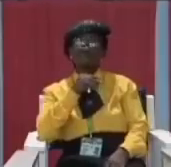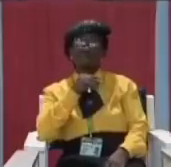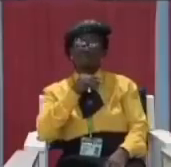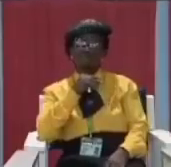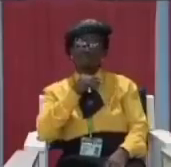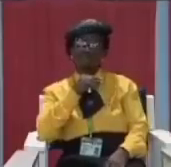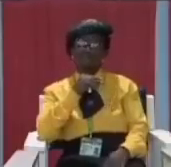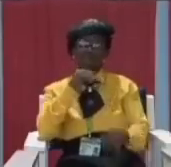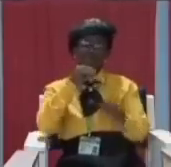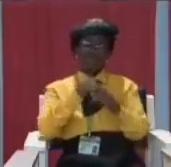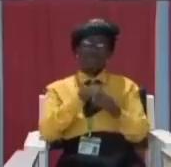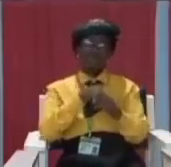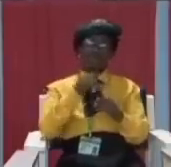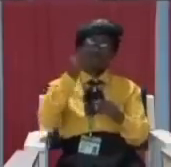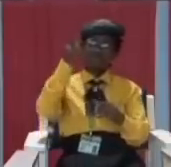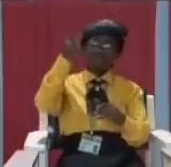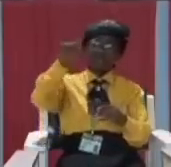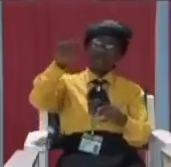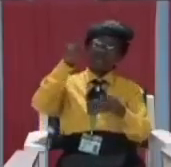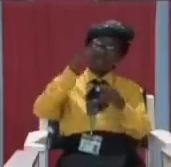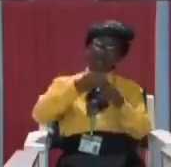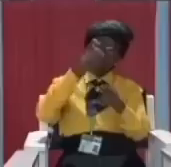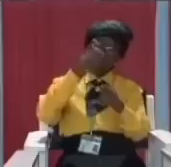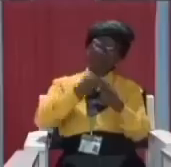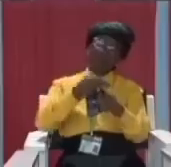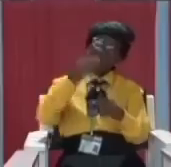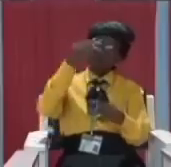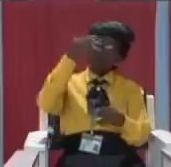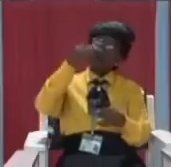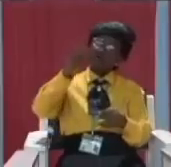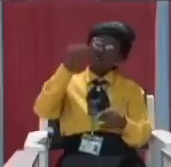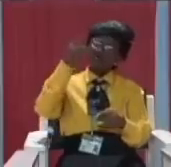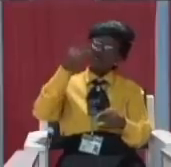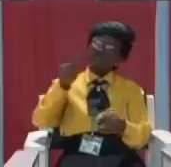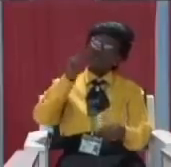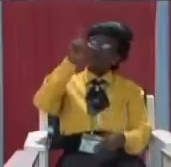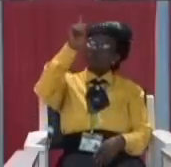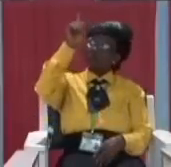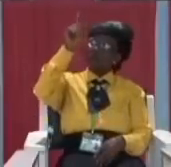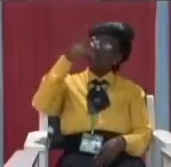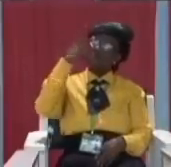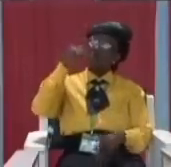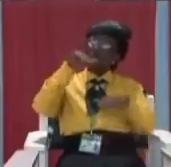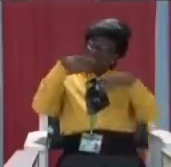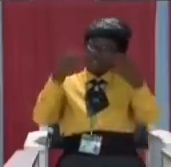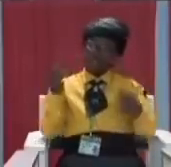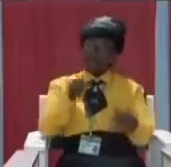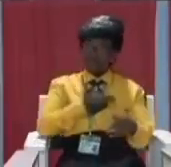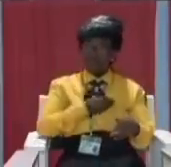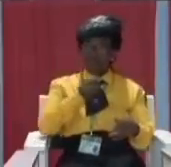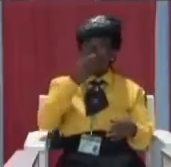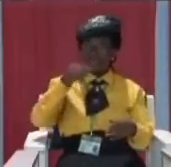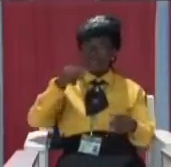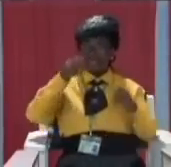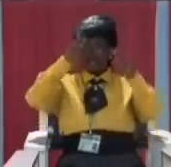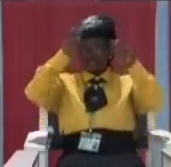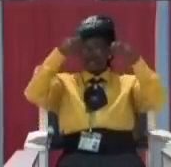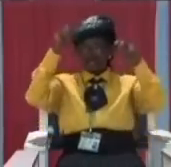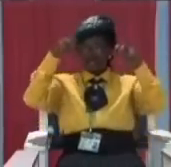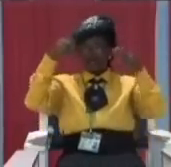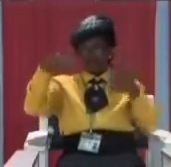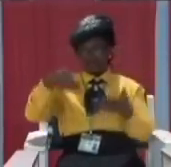in the name of the one who gave us the theme, fresh air,